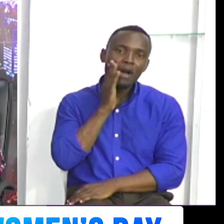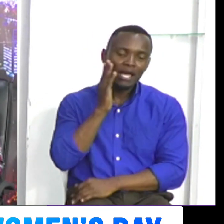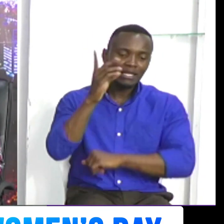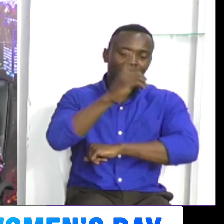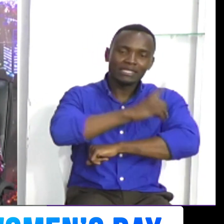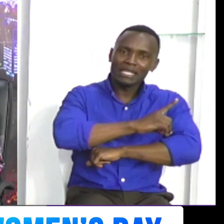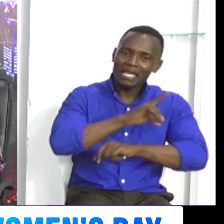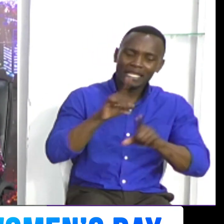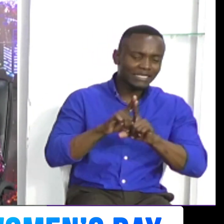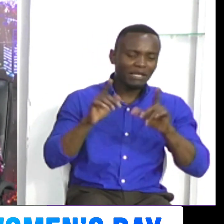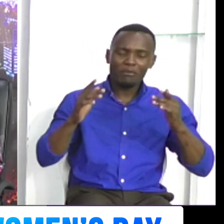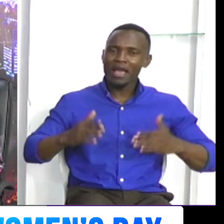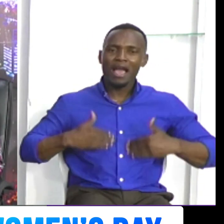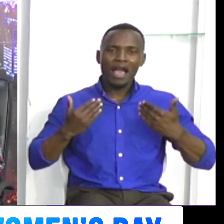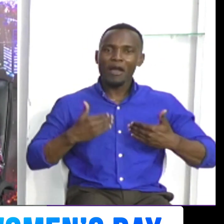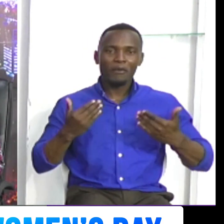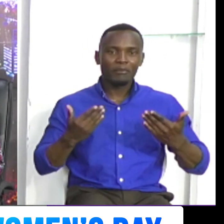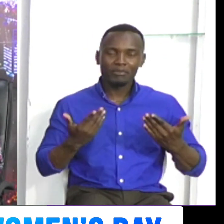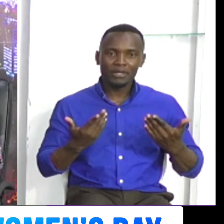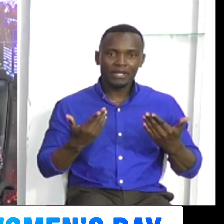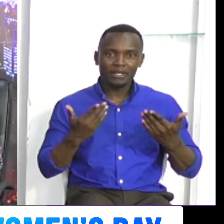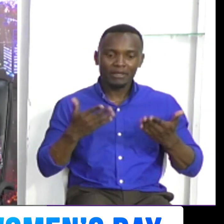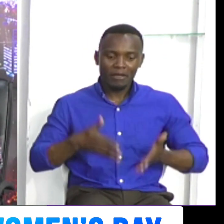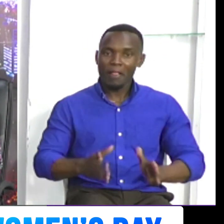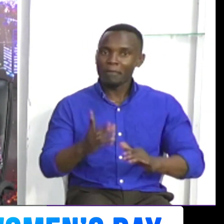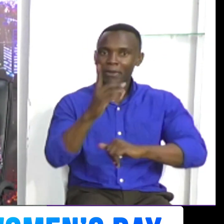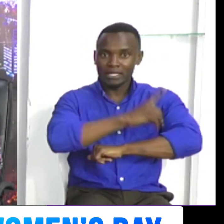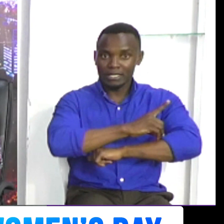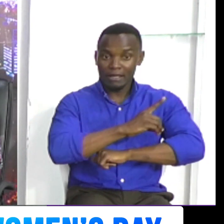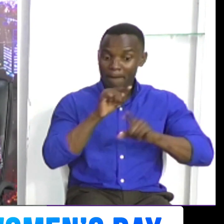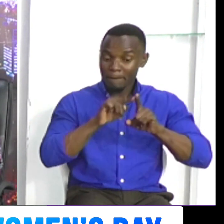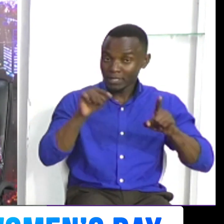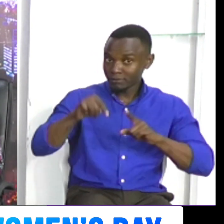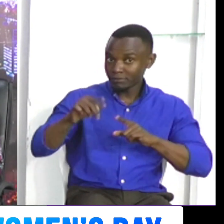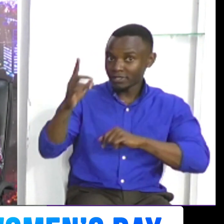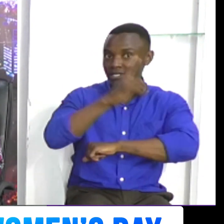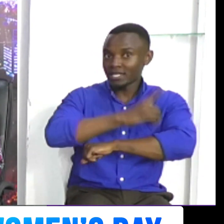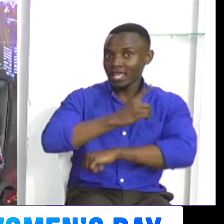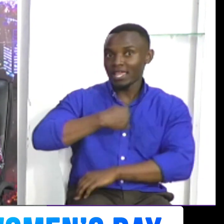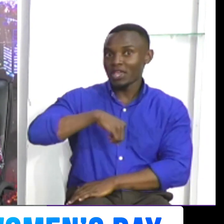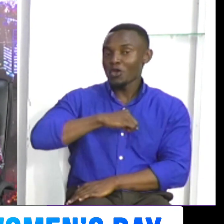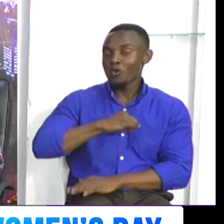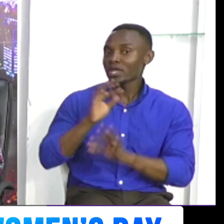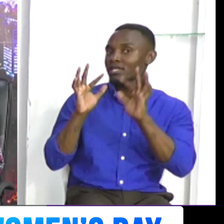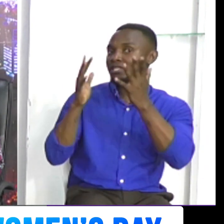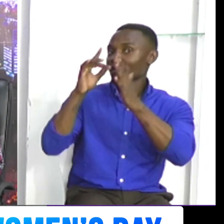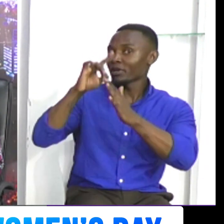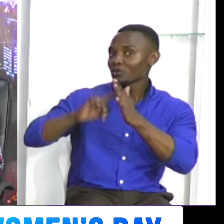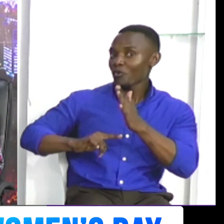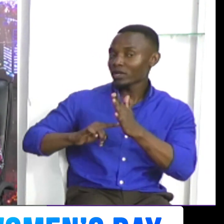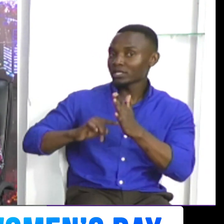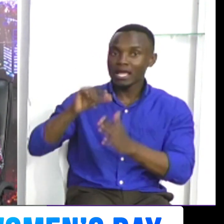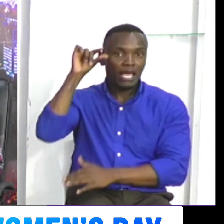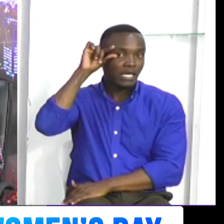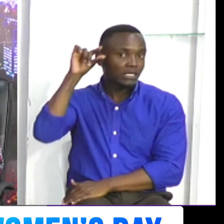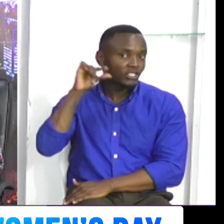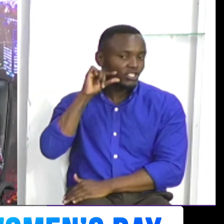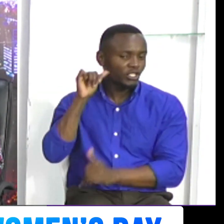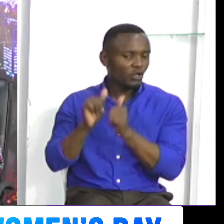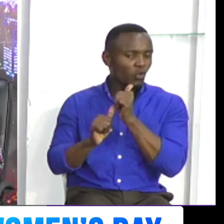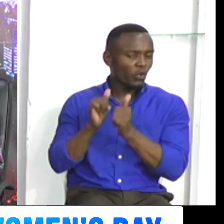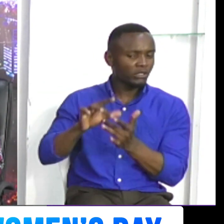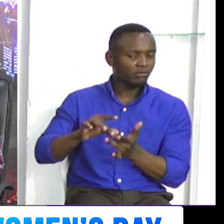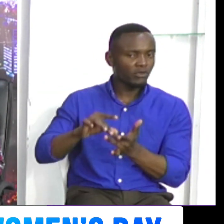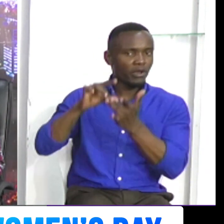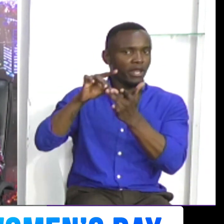Birthday, a day where we were born. It is a day where we celebrate this gender that brings uniqueness and a